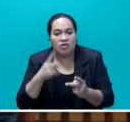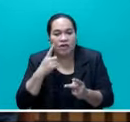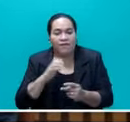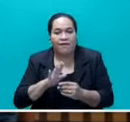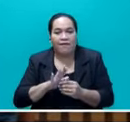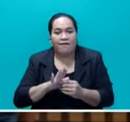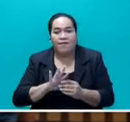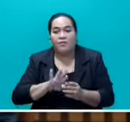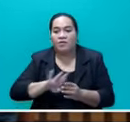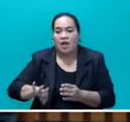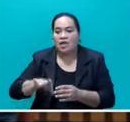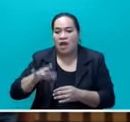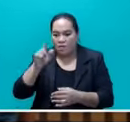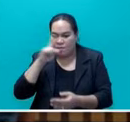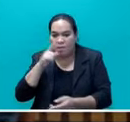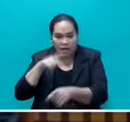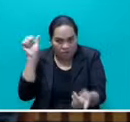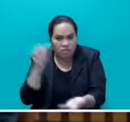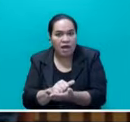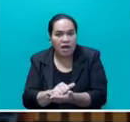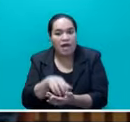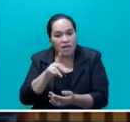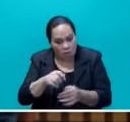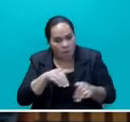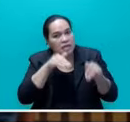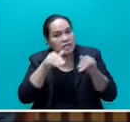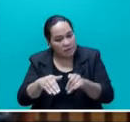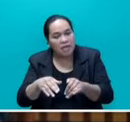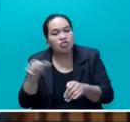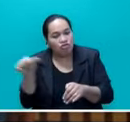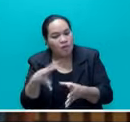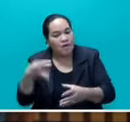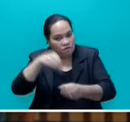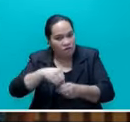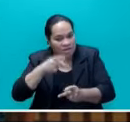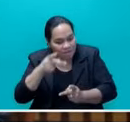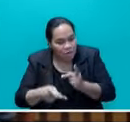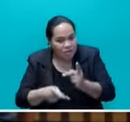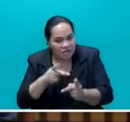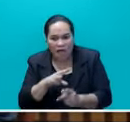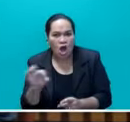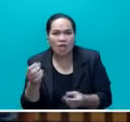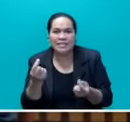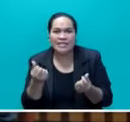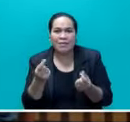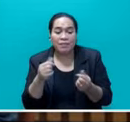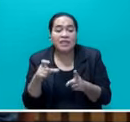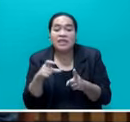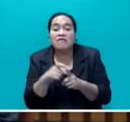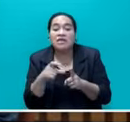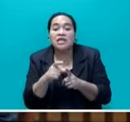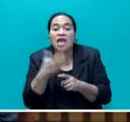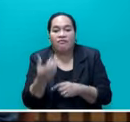denying the right of the public to participate in the lawmaking process. And it's not simple. There's a difficulty here,